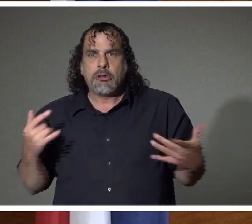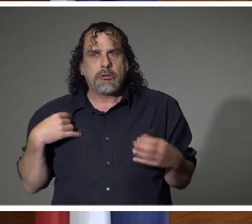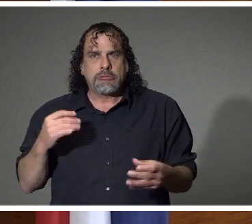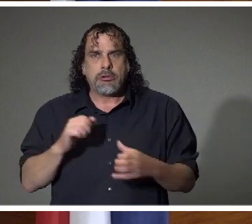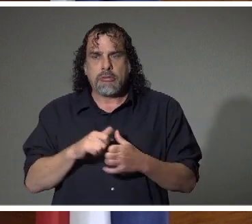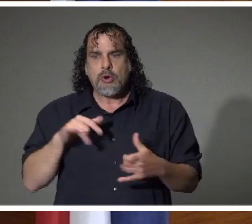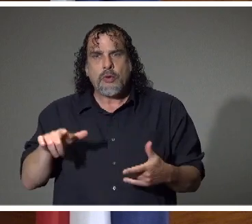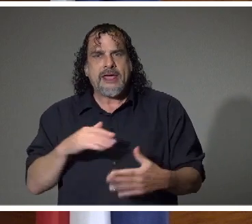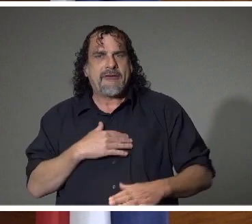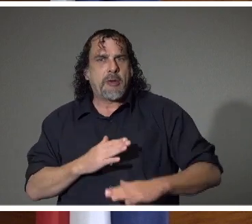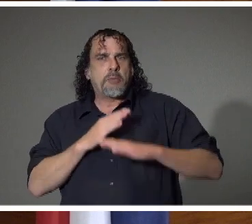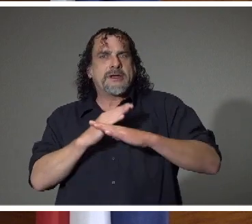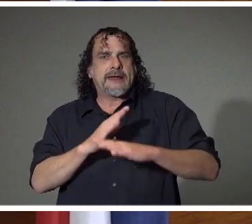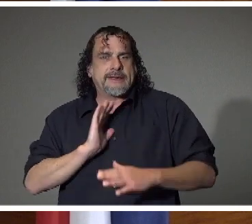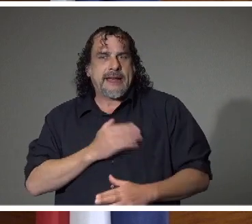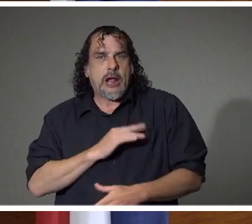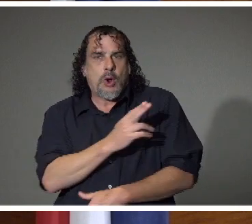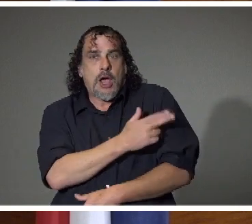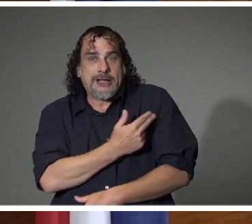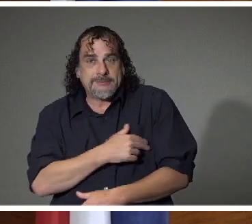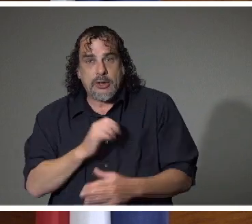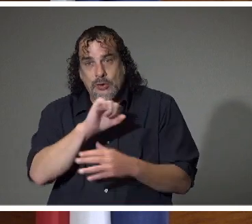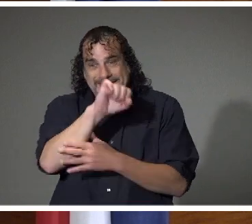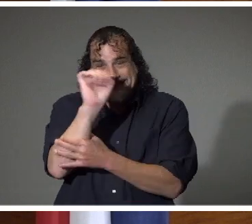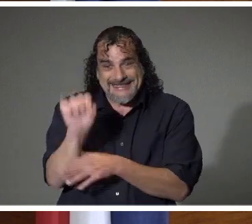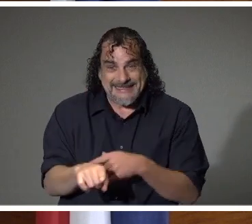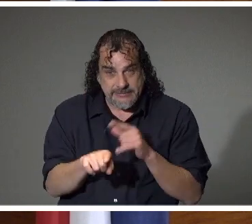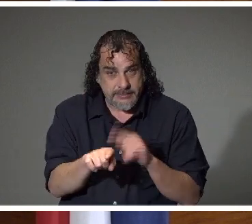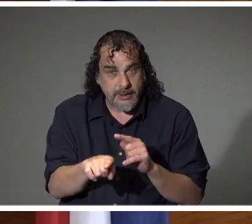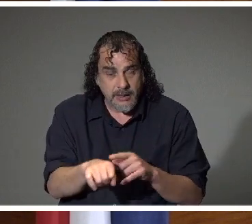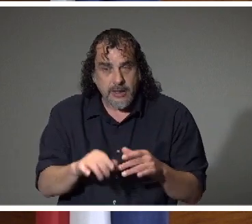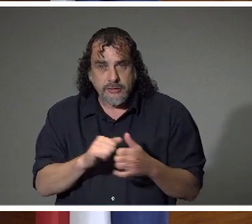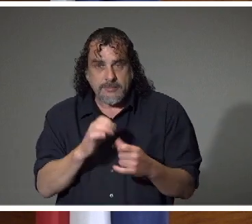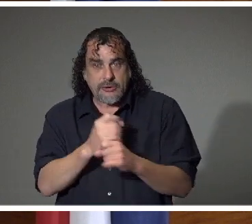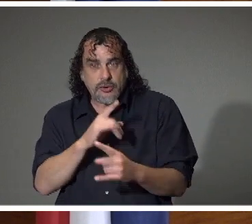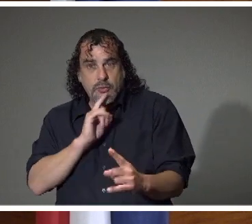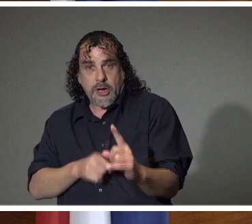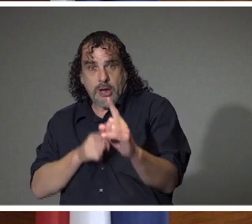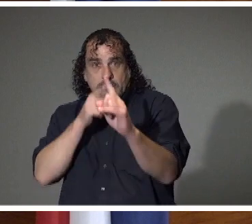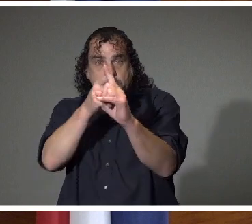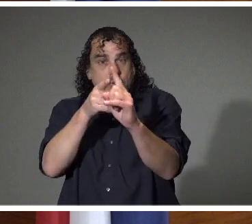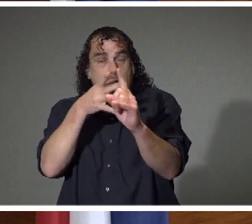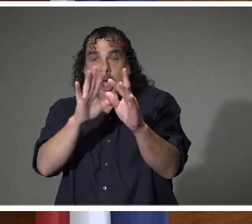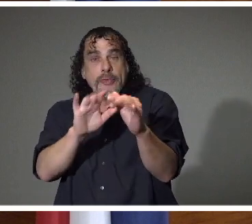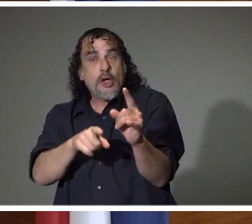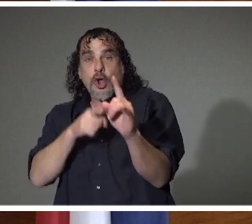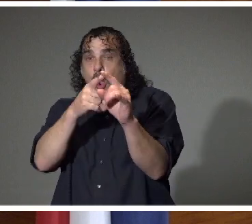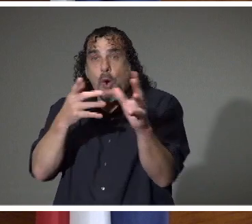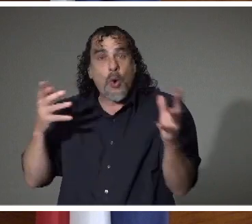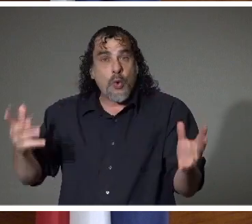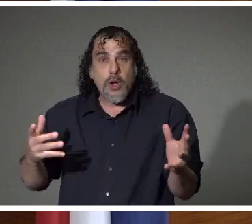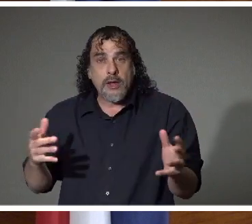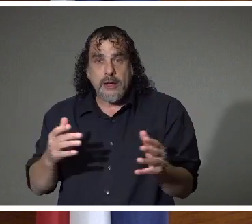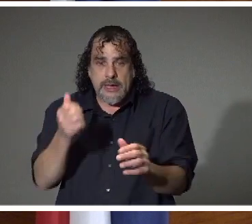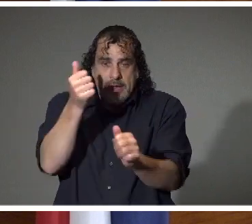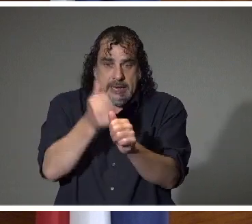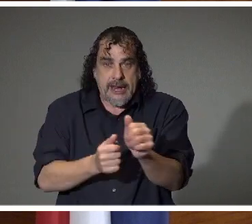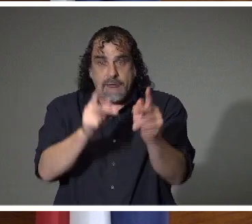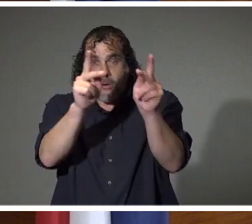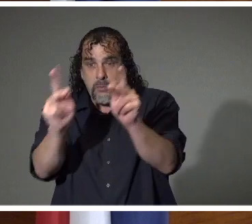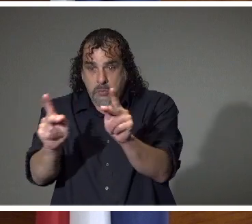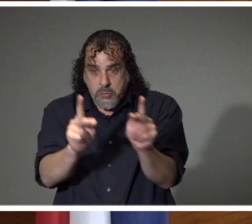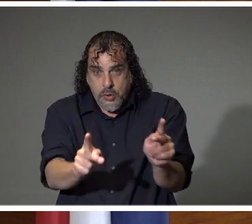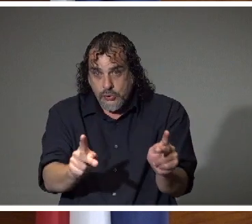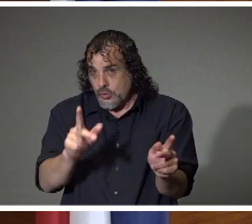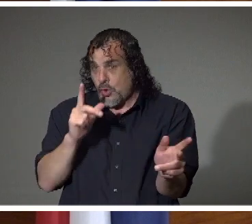protected the integrity of our healthcare system, ensuring that we meet our goal. And our goal has always been every single